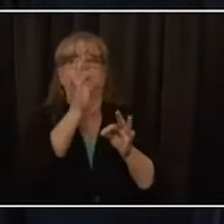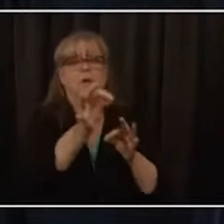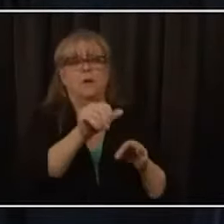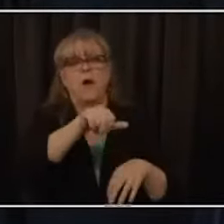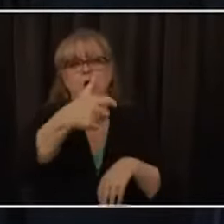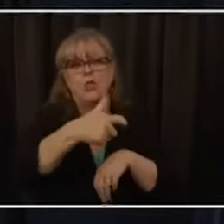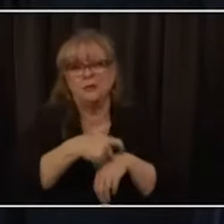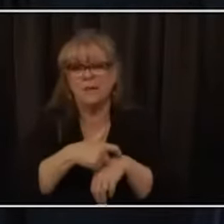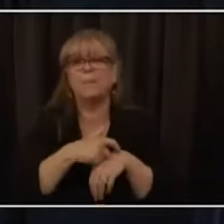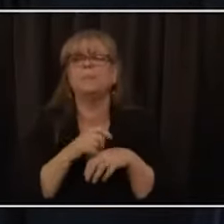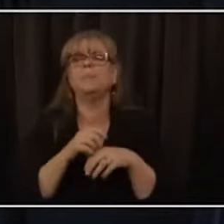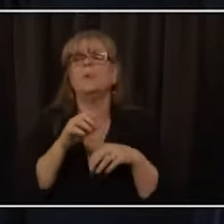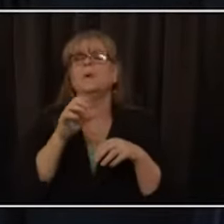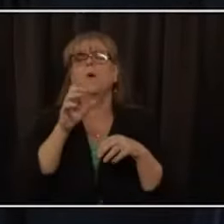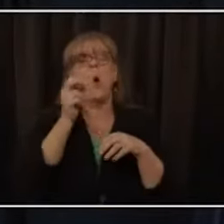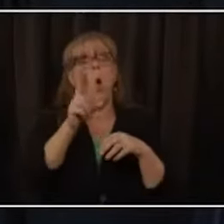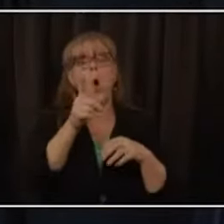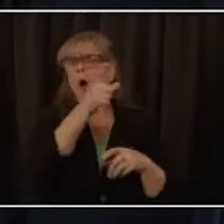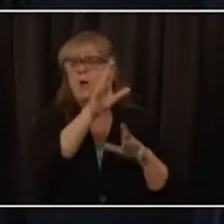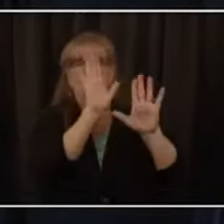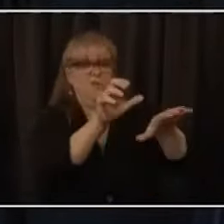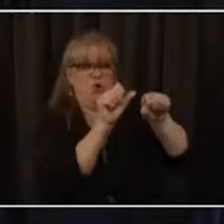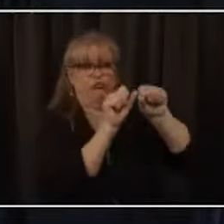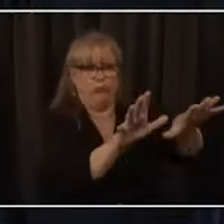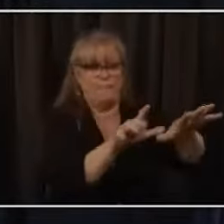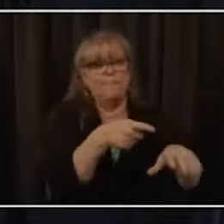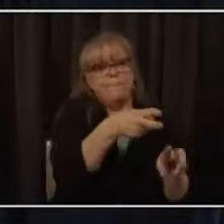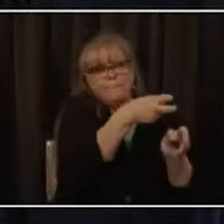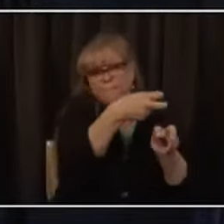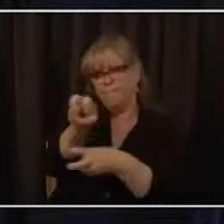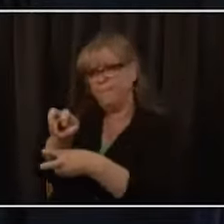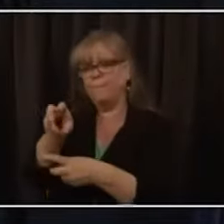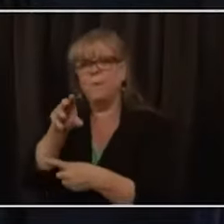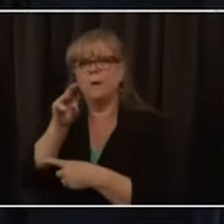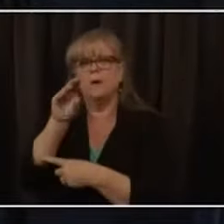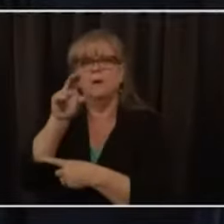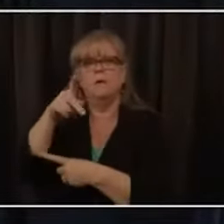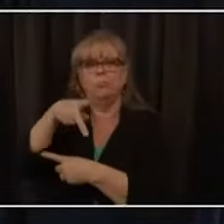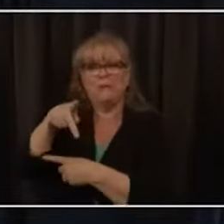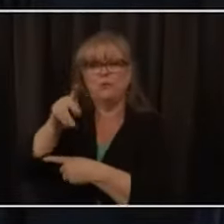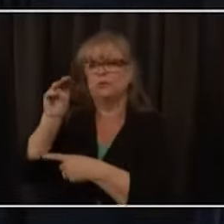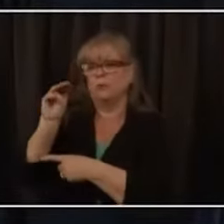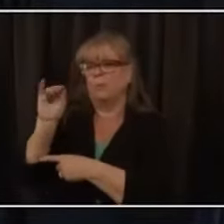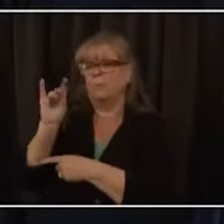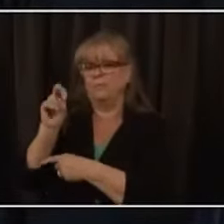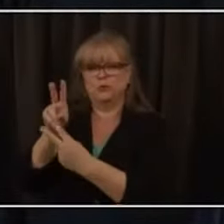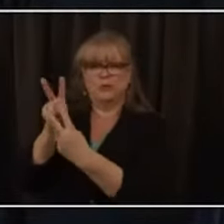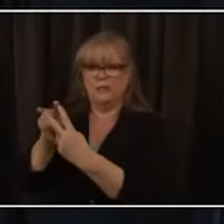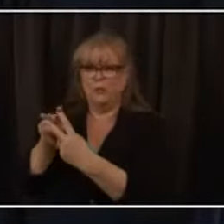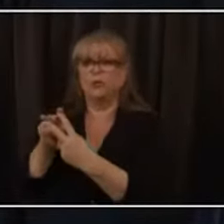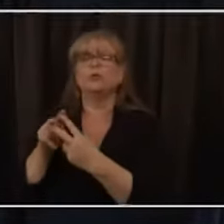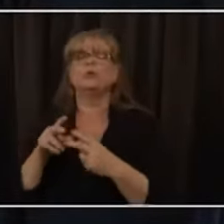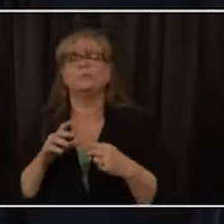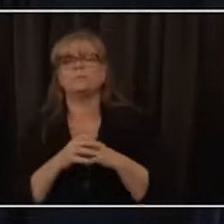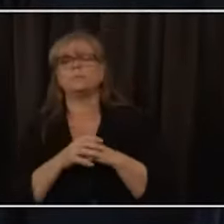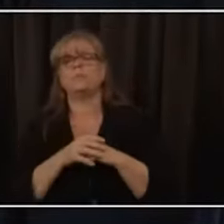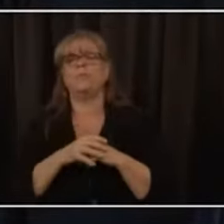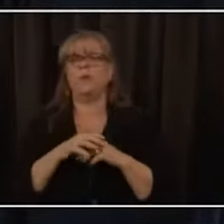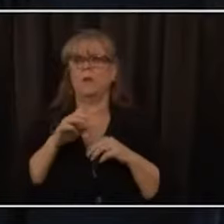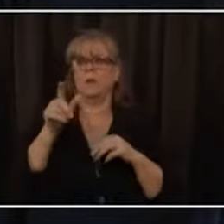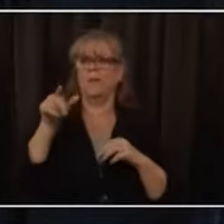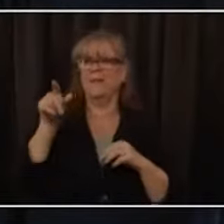you can keep your appointment and get Moderna or Pfizer. That won't be the case in every instance, in part because of the different storage protocols for the